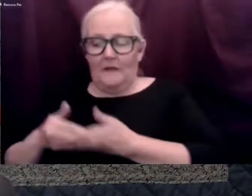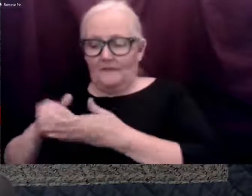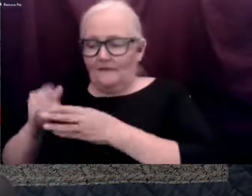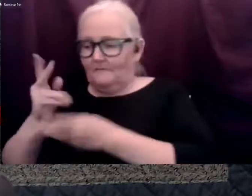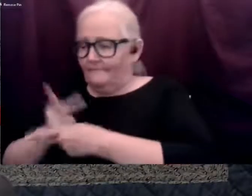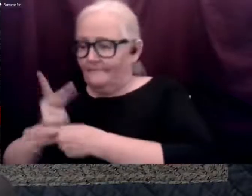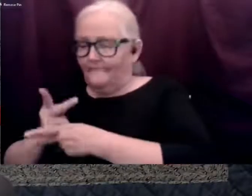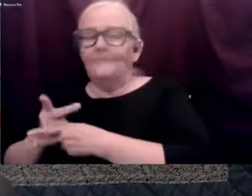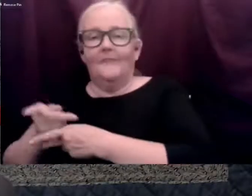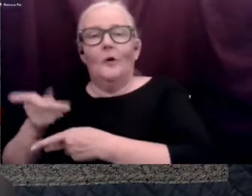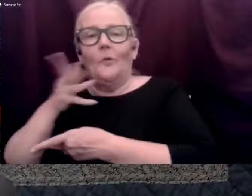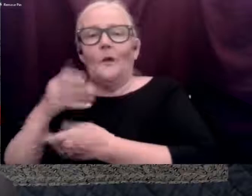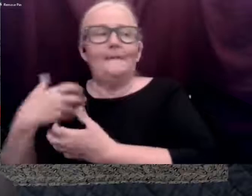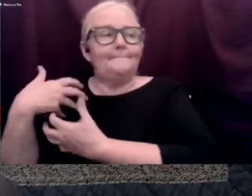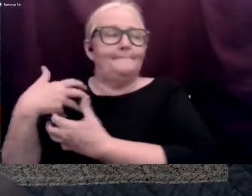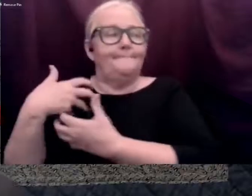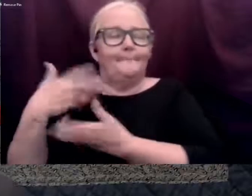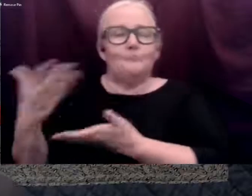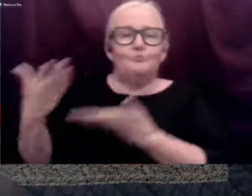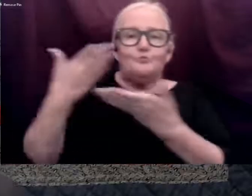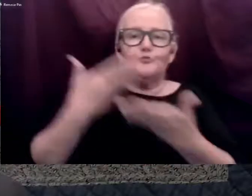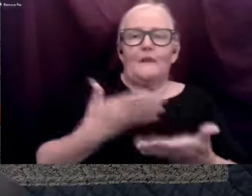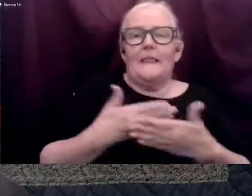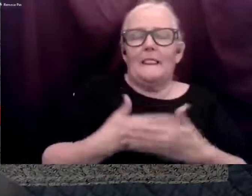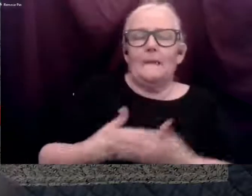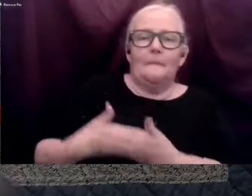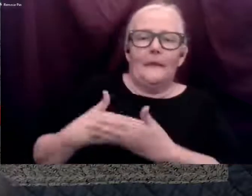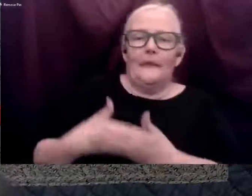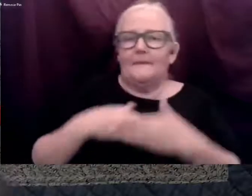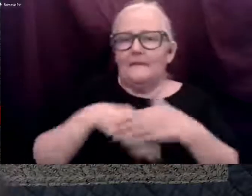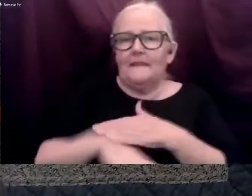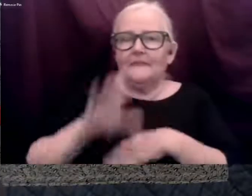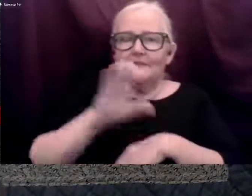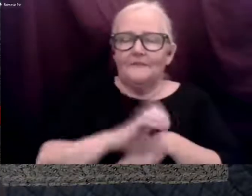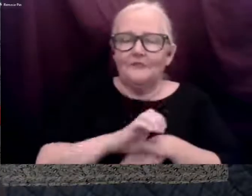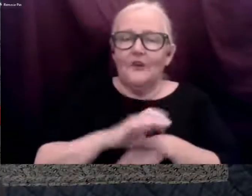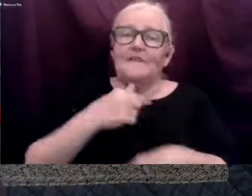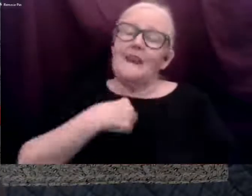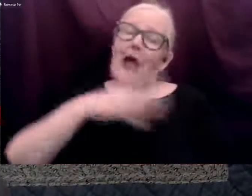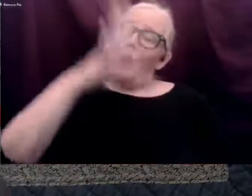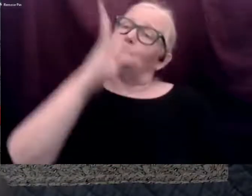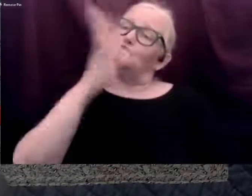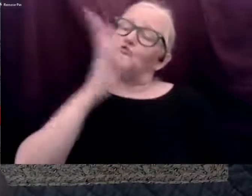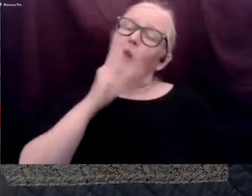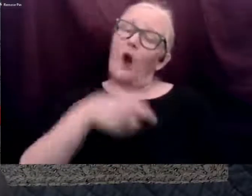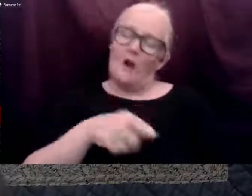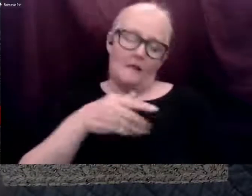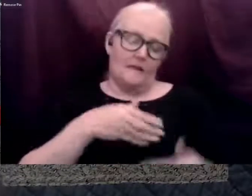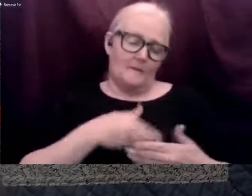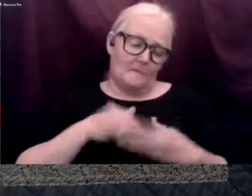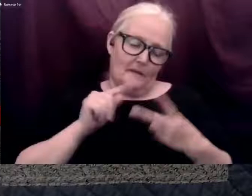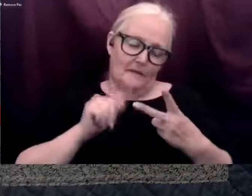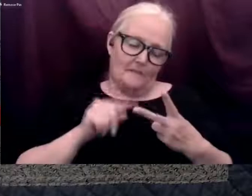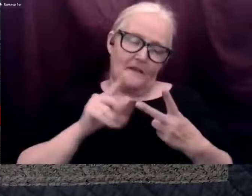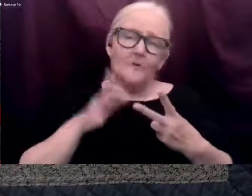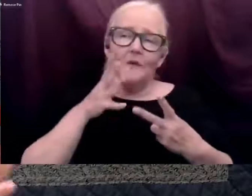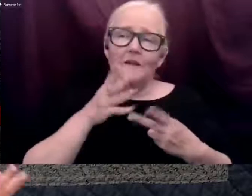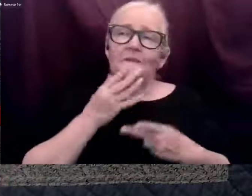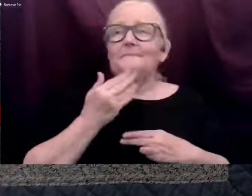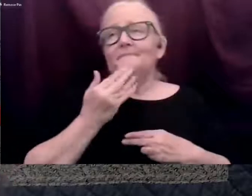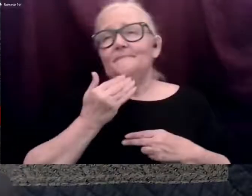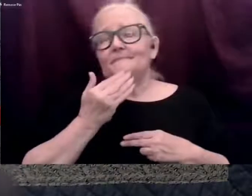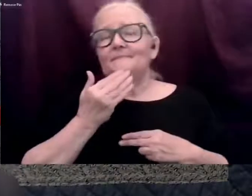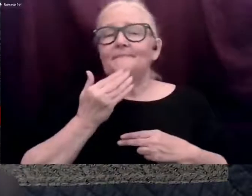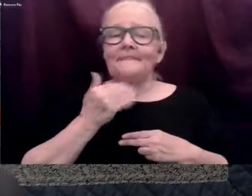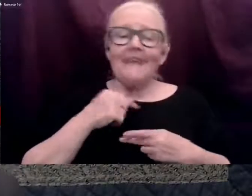would coo every time he heard my voice. And when she got tired of holding him, the congregation would just pass him down the pews